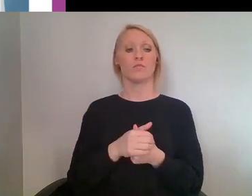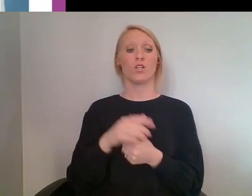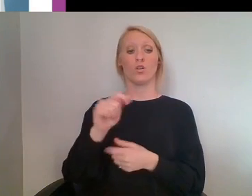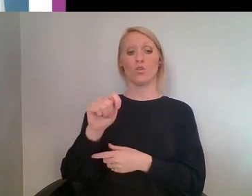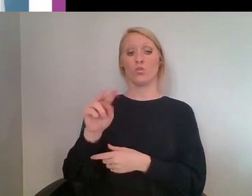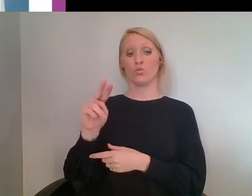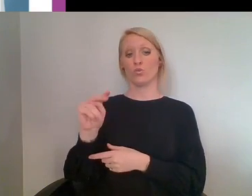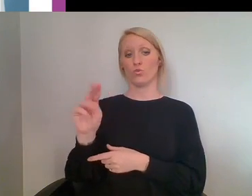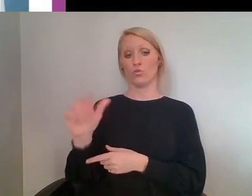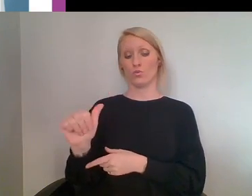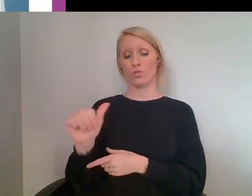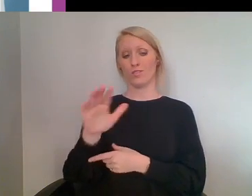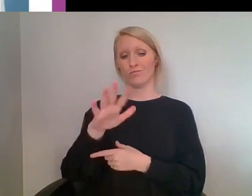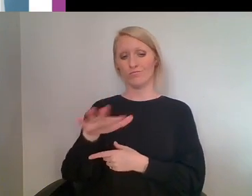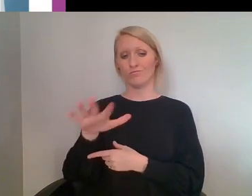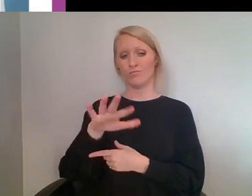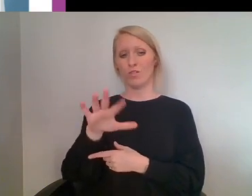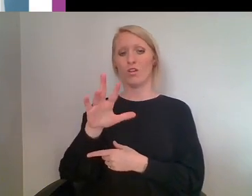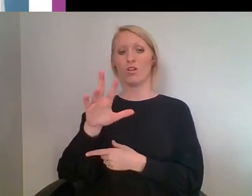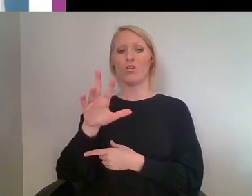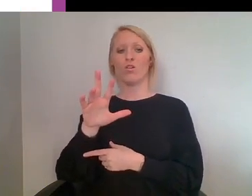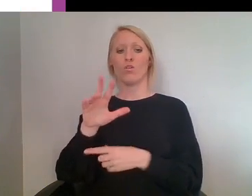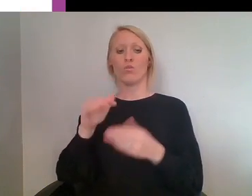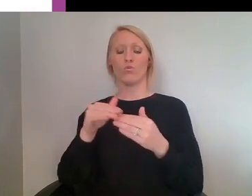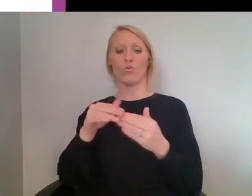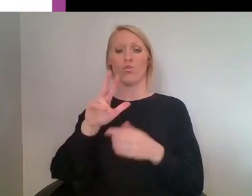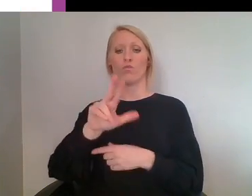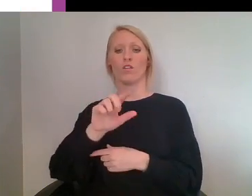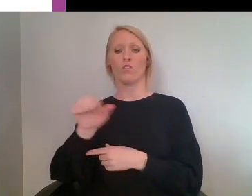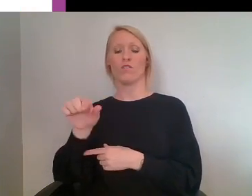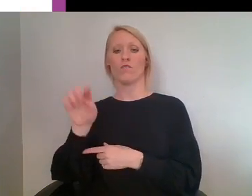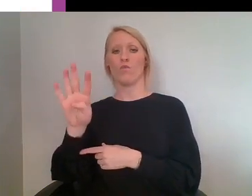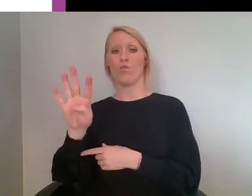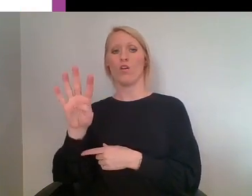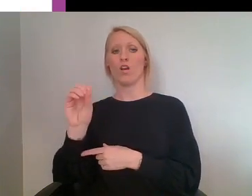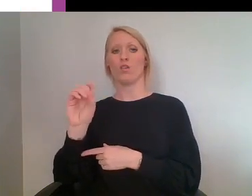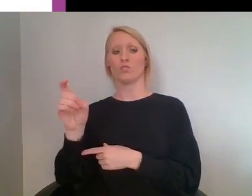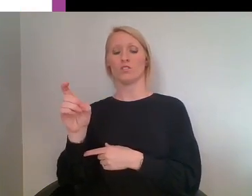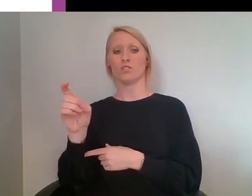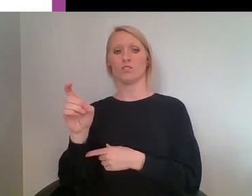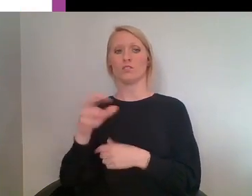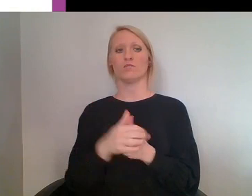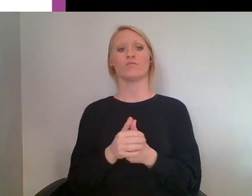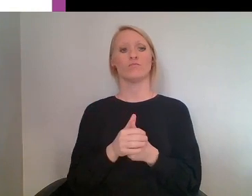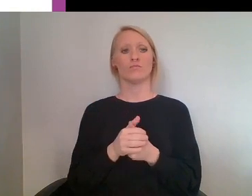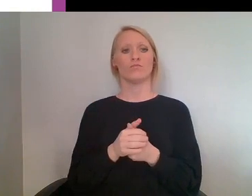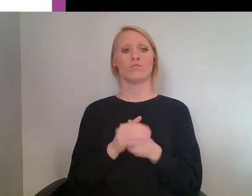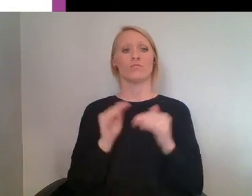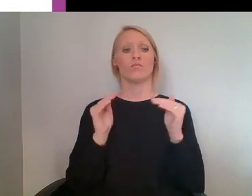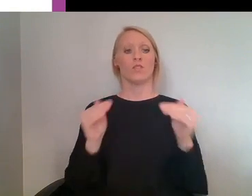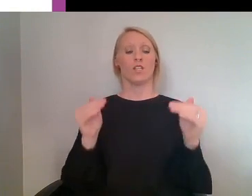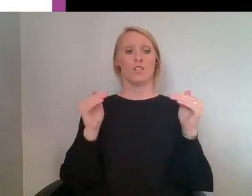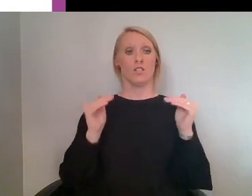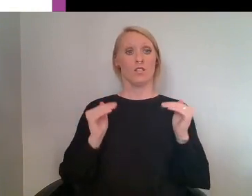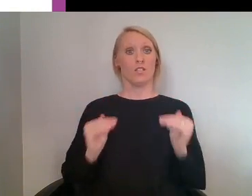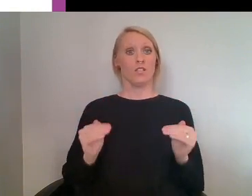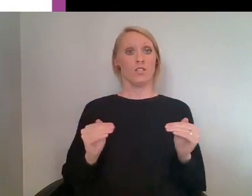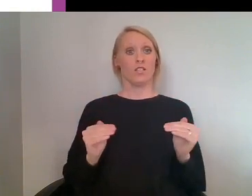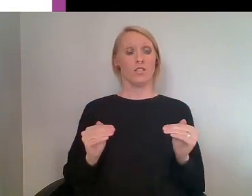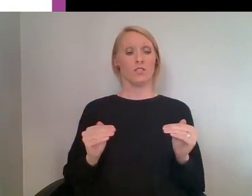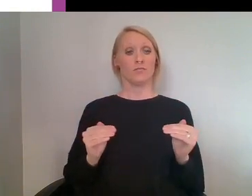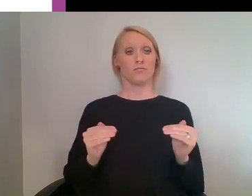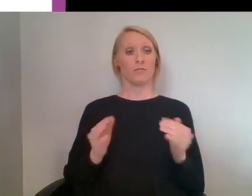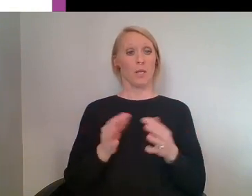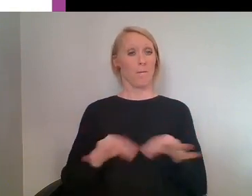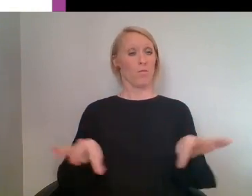like all of it that was coming in that can. All right. So tips for protein foods. You